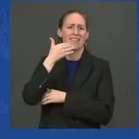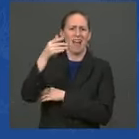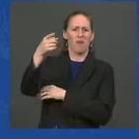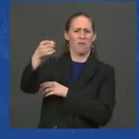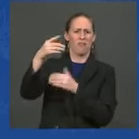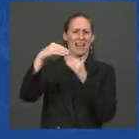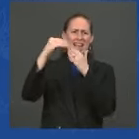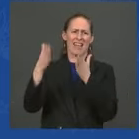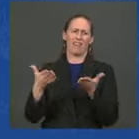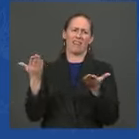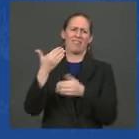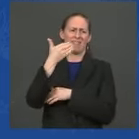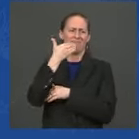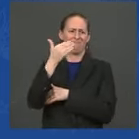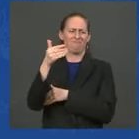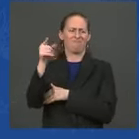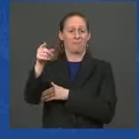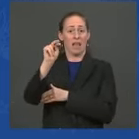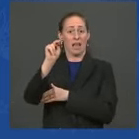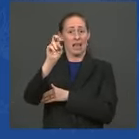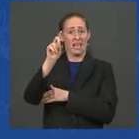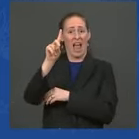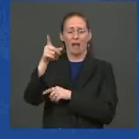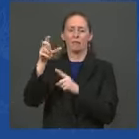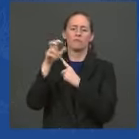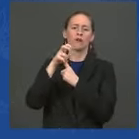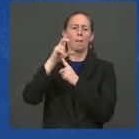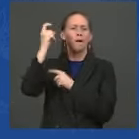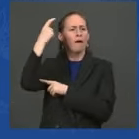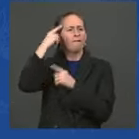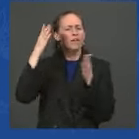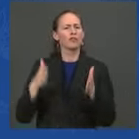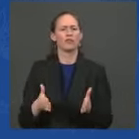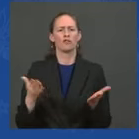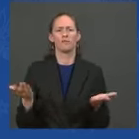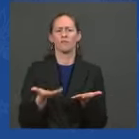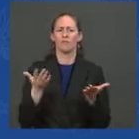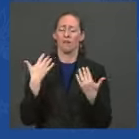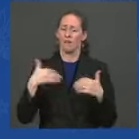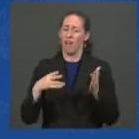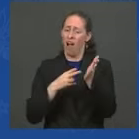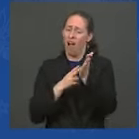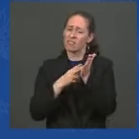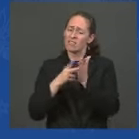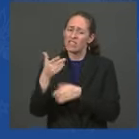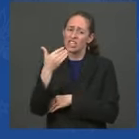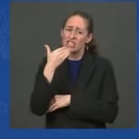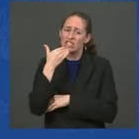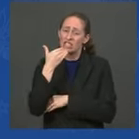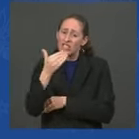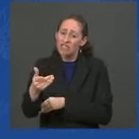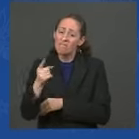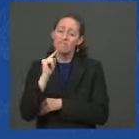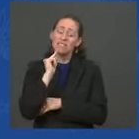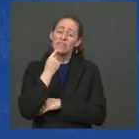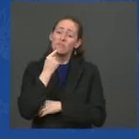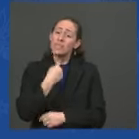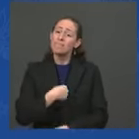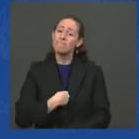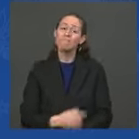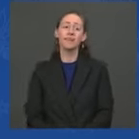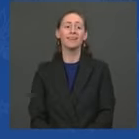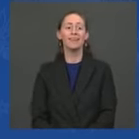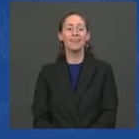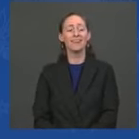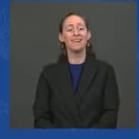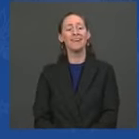you're one of the best governors in the United States of America. No, you really are. You really are, because you stand up for what you